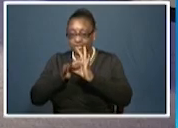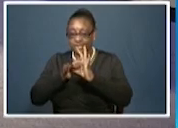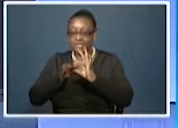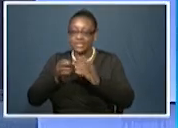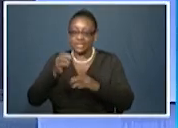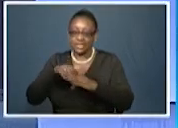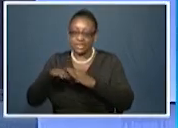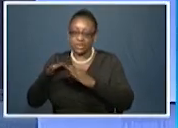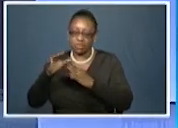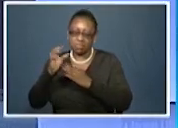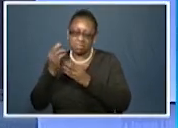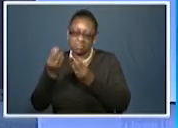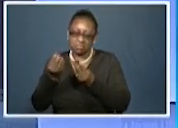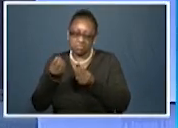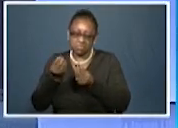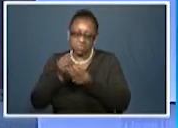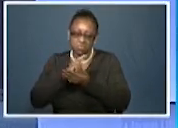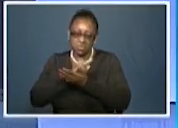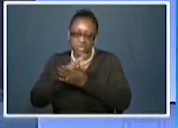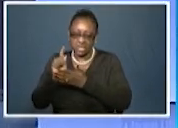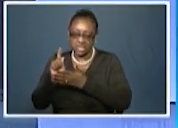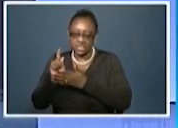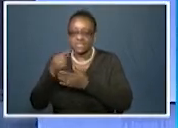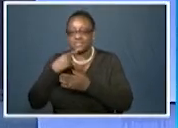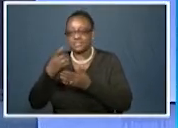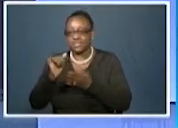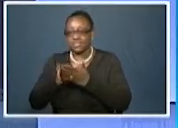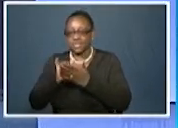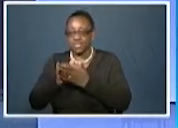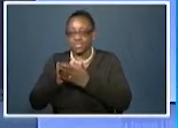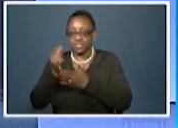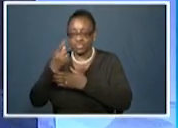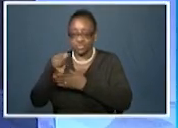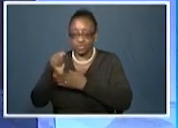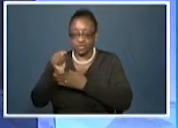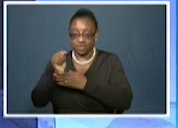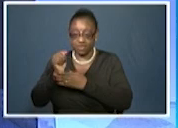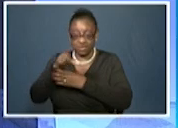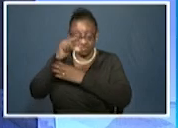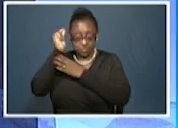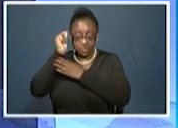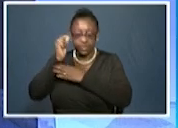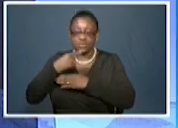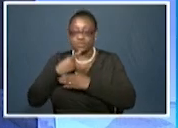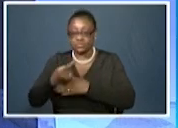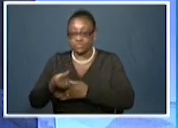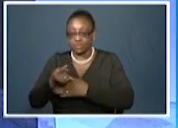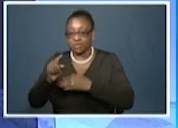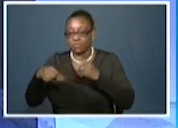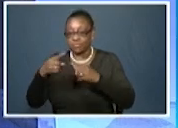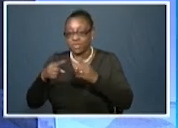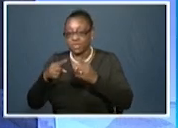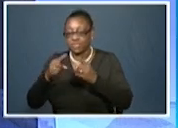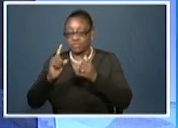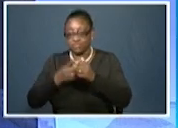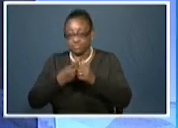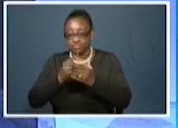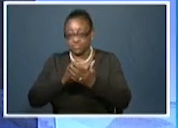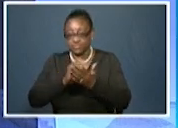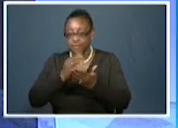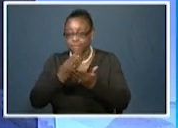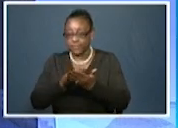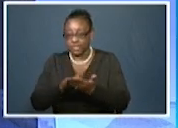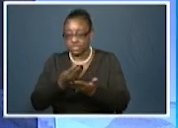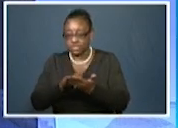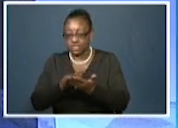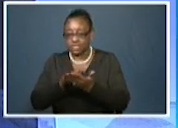In a little over a week, the Davis administration will unveil its first real budget since assuming office last September. The nuts